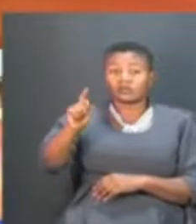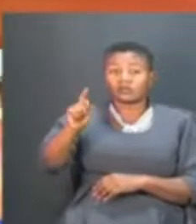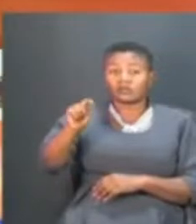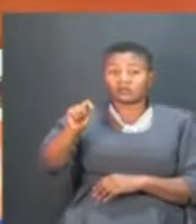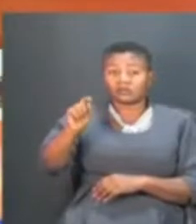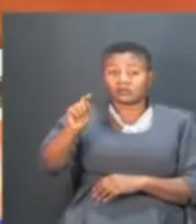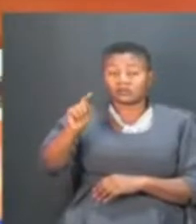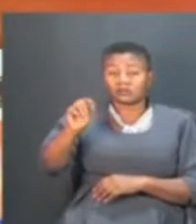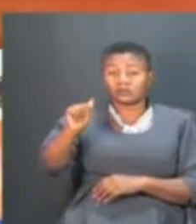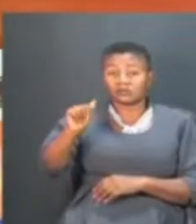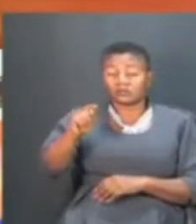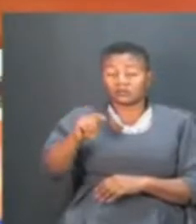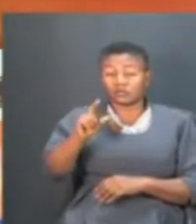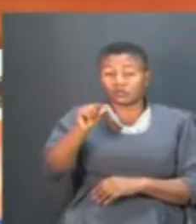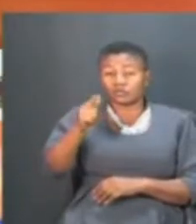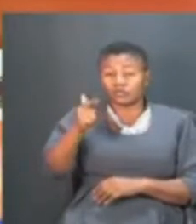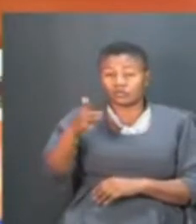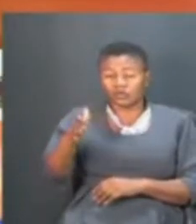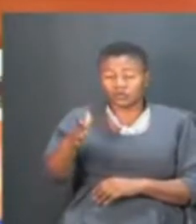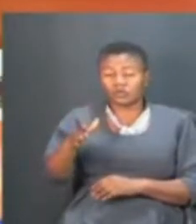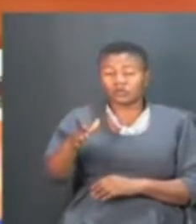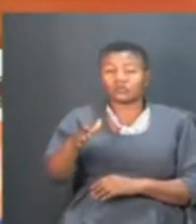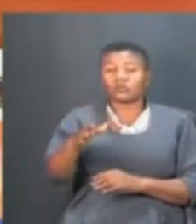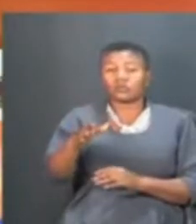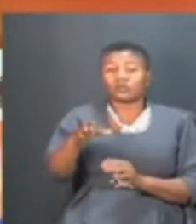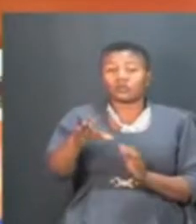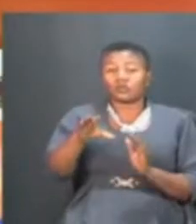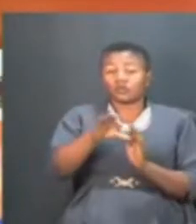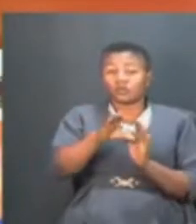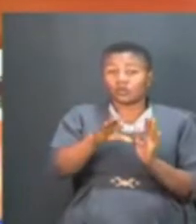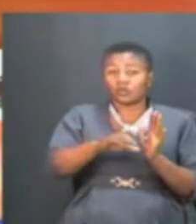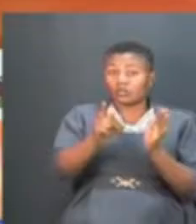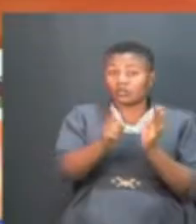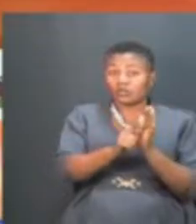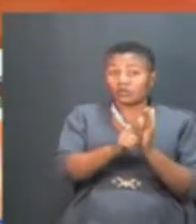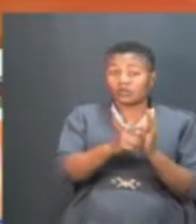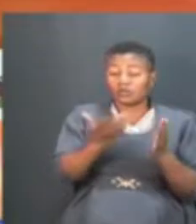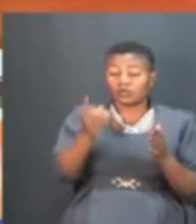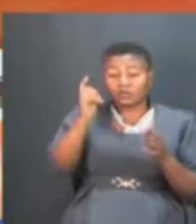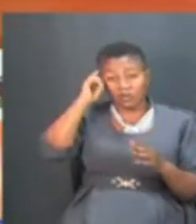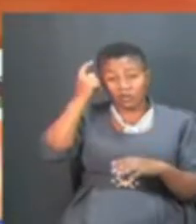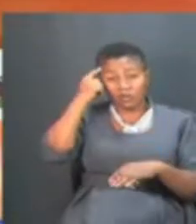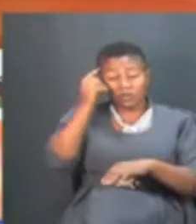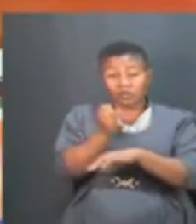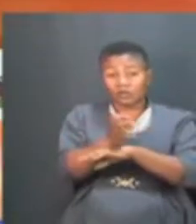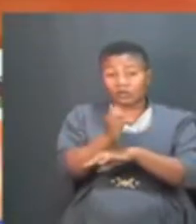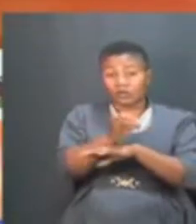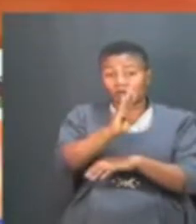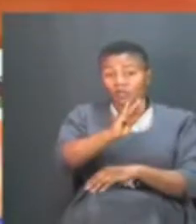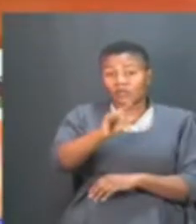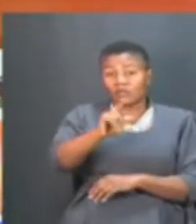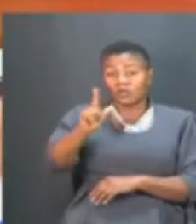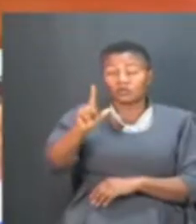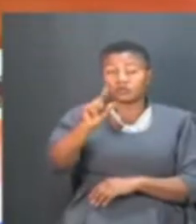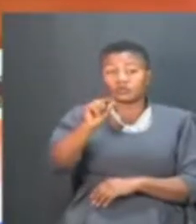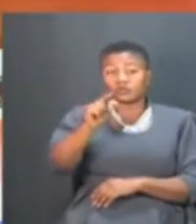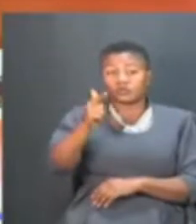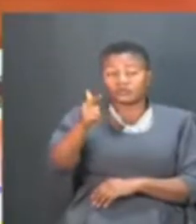Report of the Committee on Constitutional and Legal Affairs on the Governance Advisory Council Bill 2025.